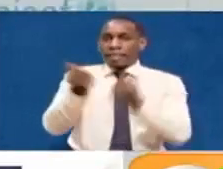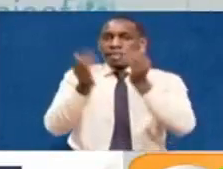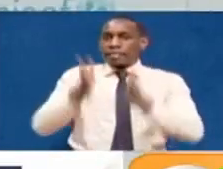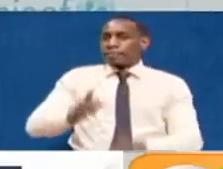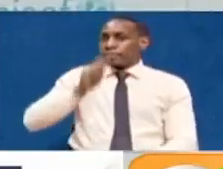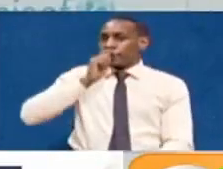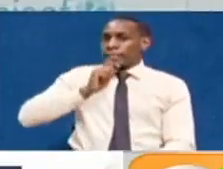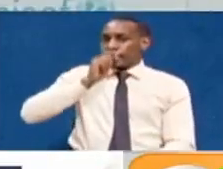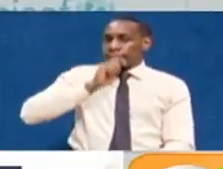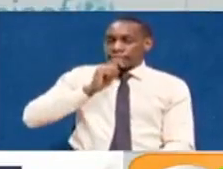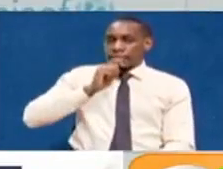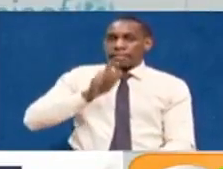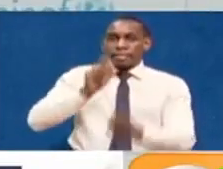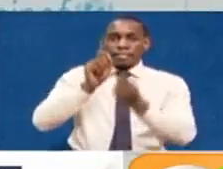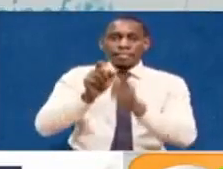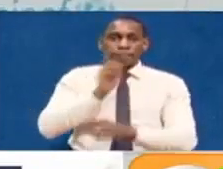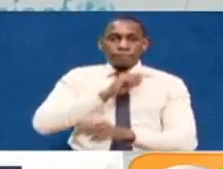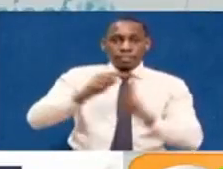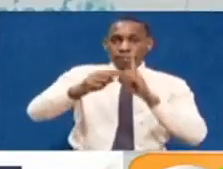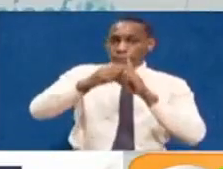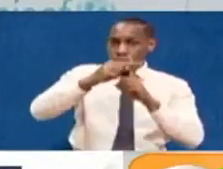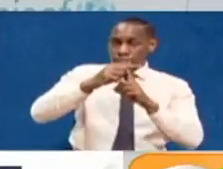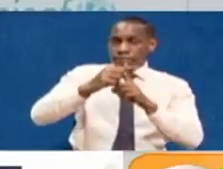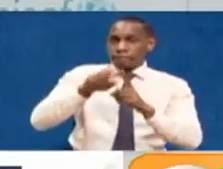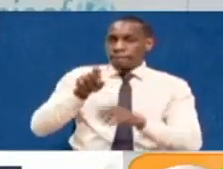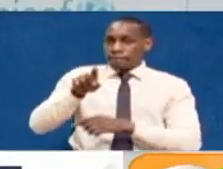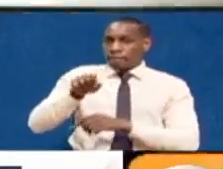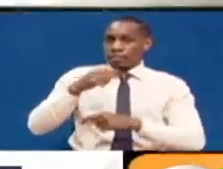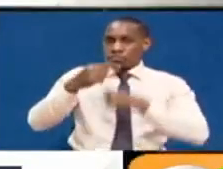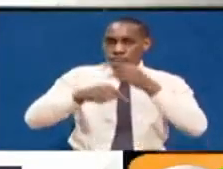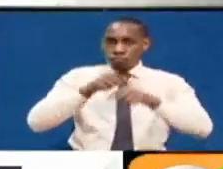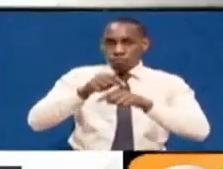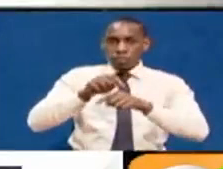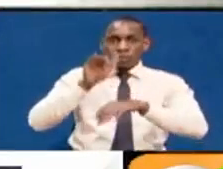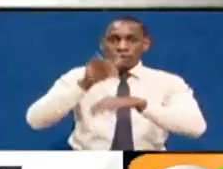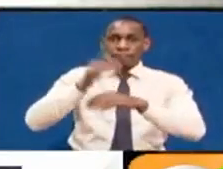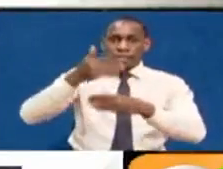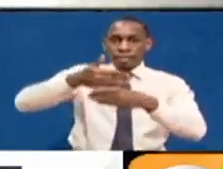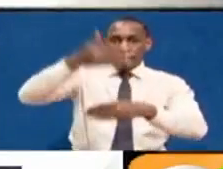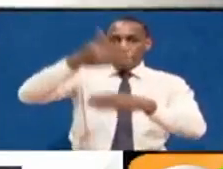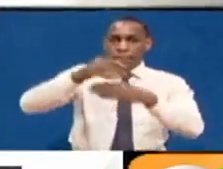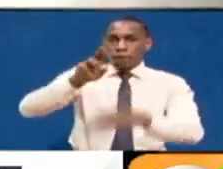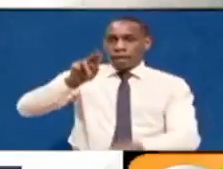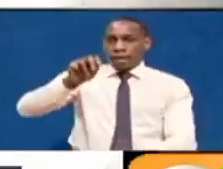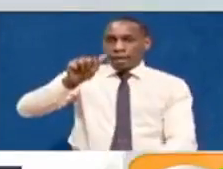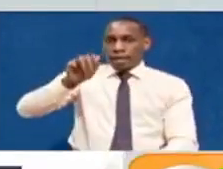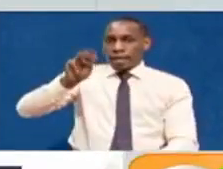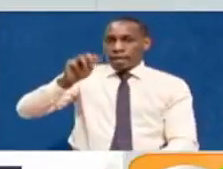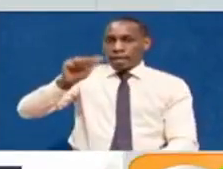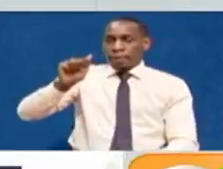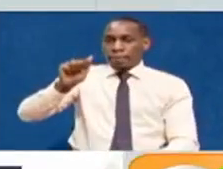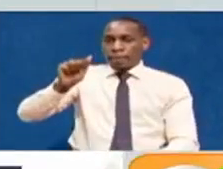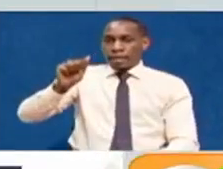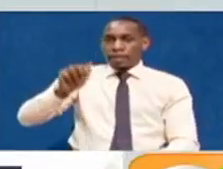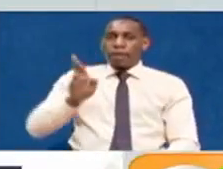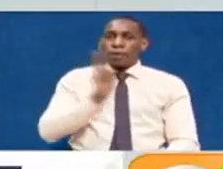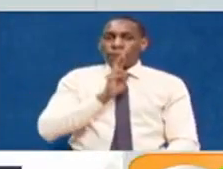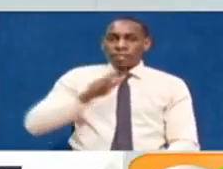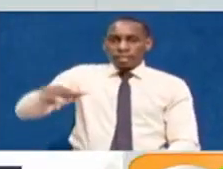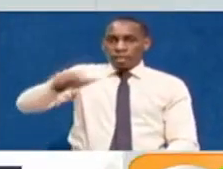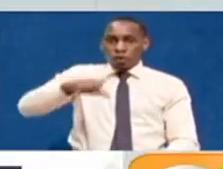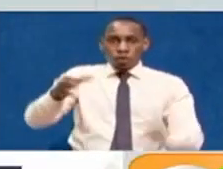drivers from Tanzania were tested positive for the virus continue to linger at the Namanga border, the risk to local